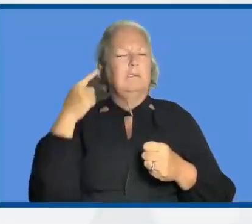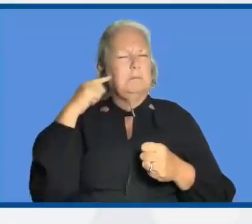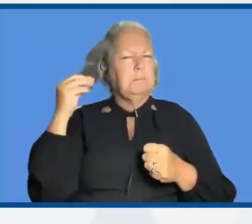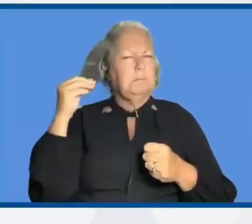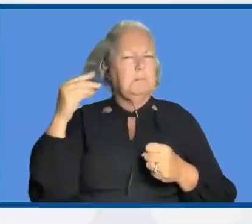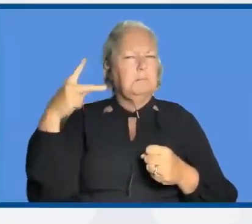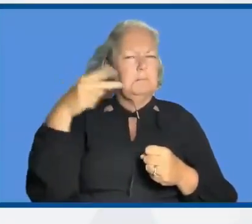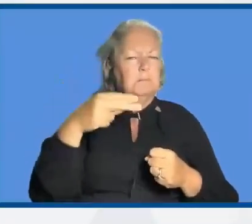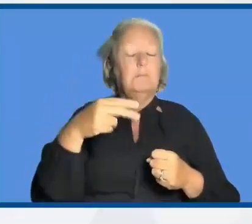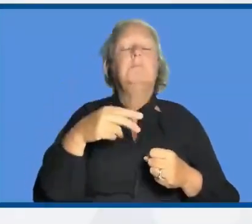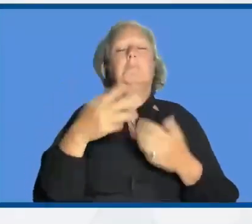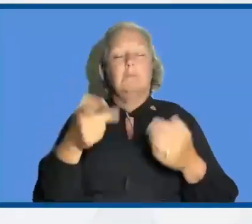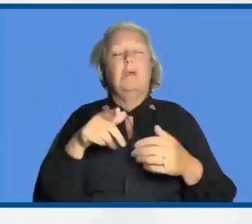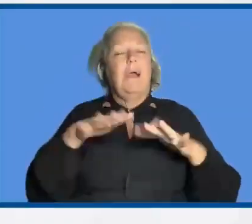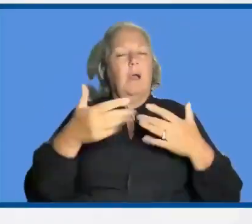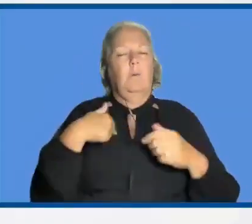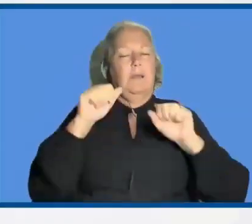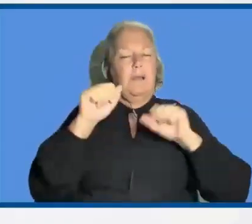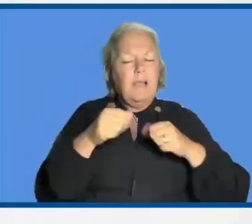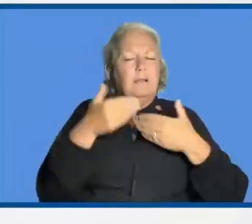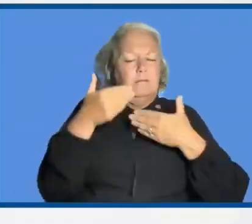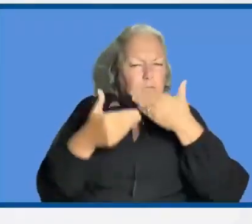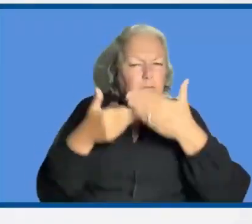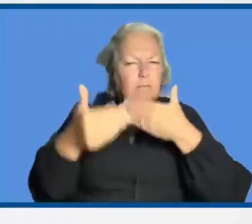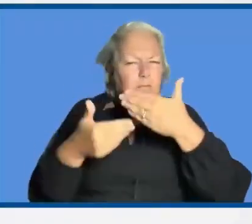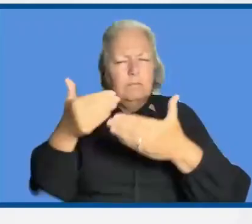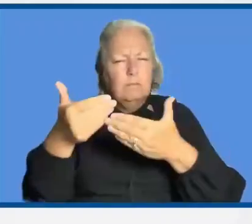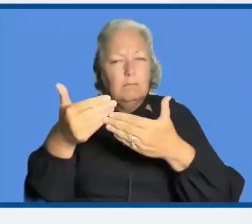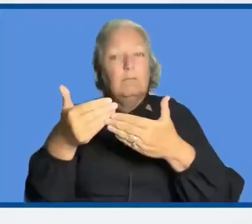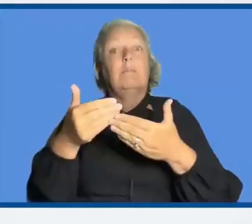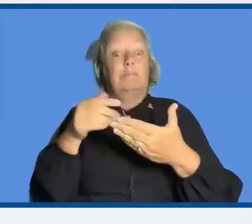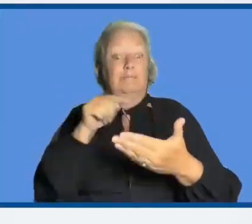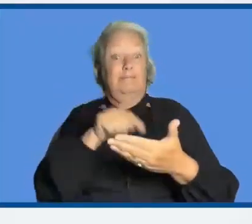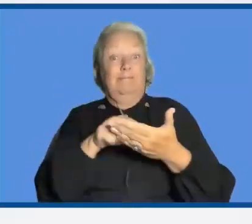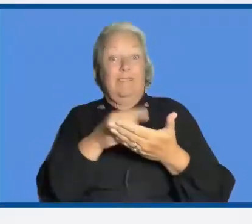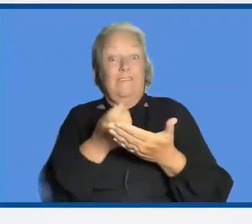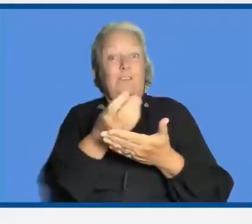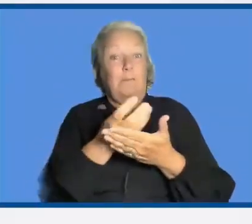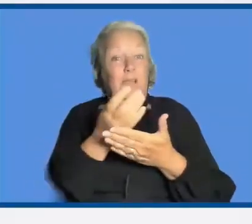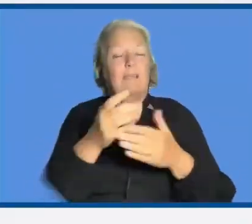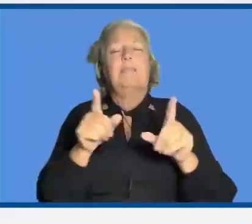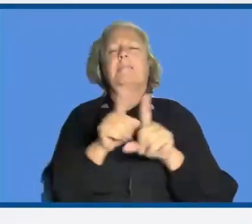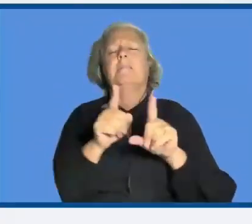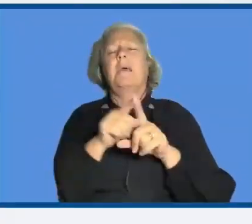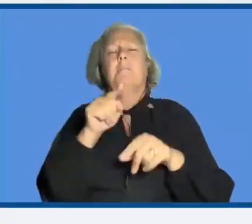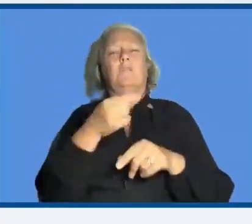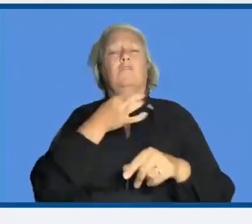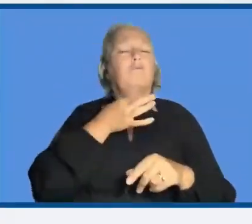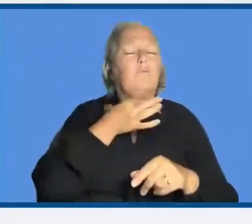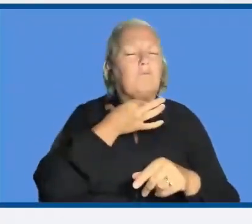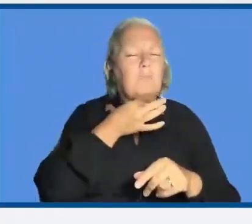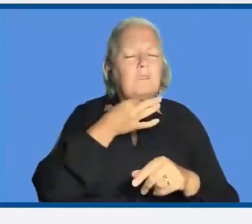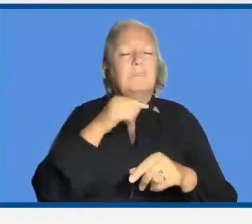make progress using risk information and transforming this information into